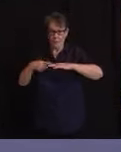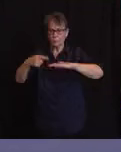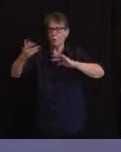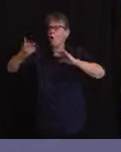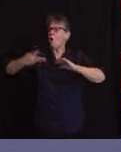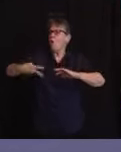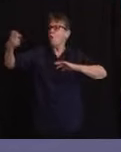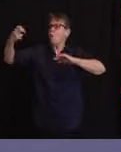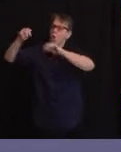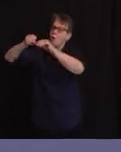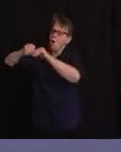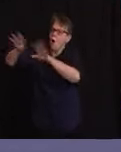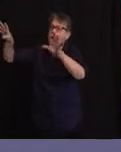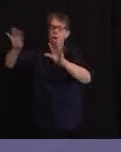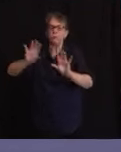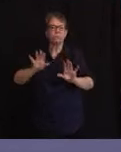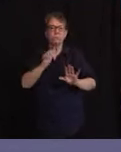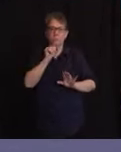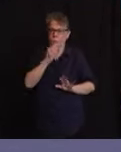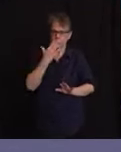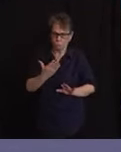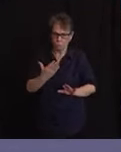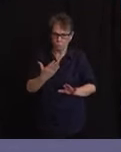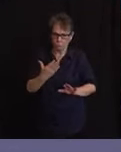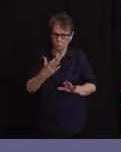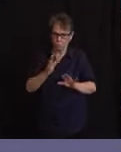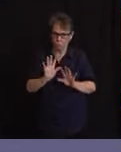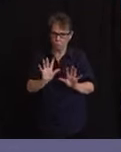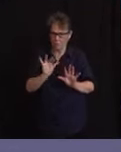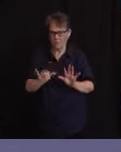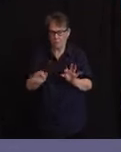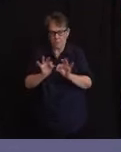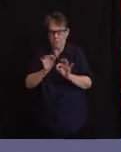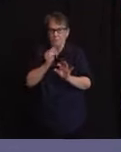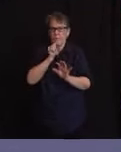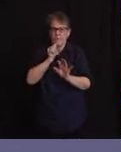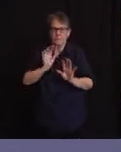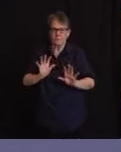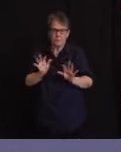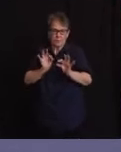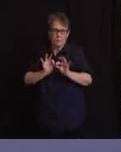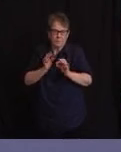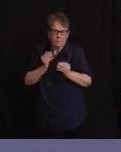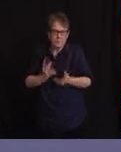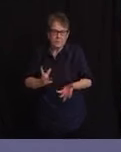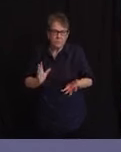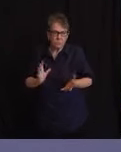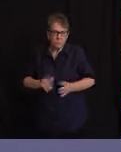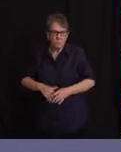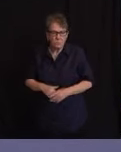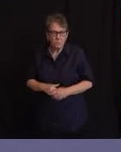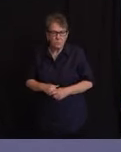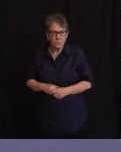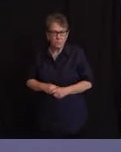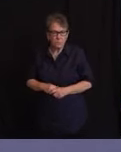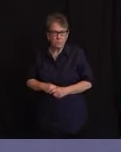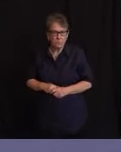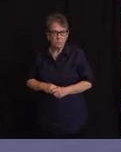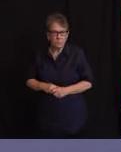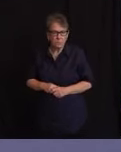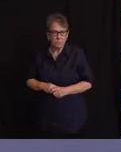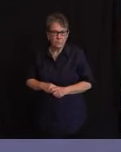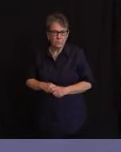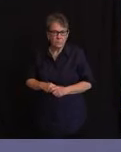Hi, Governor. A couple of questions. Please. First one, right before we started here, Governor Cuomo in New York was